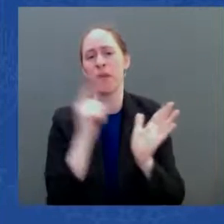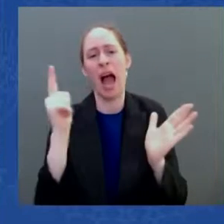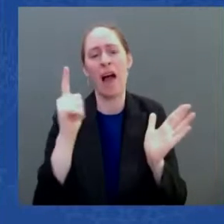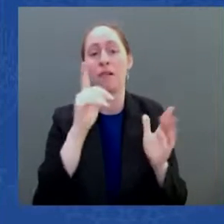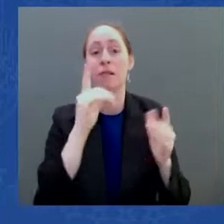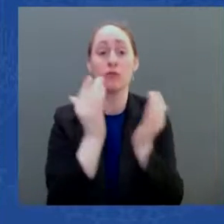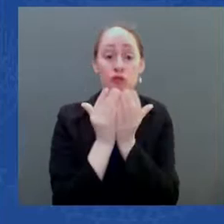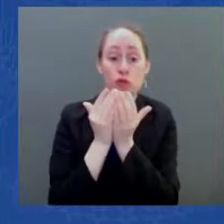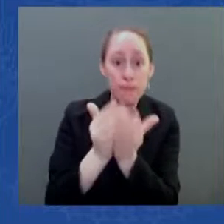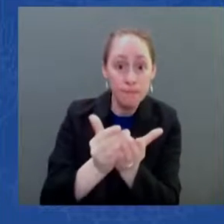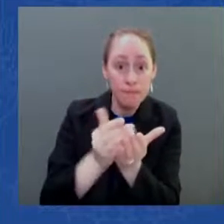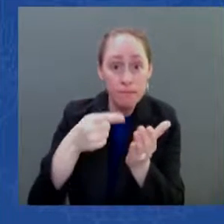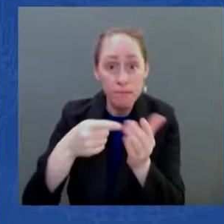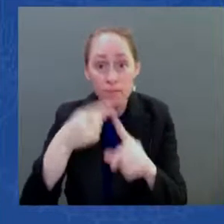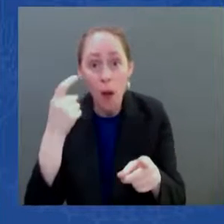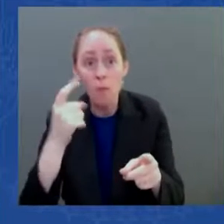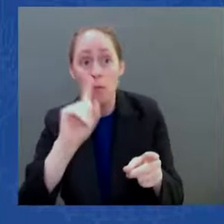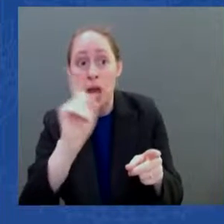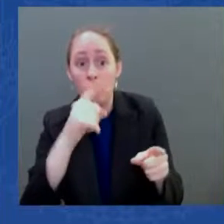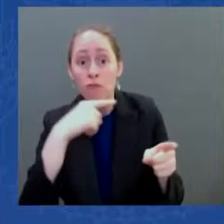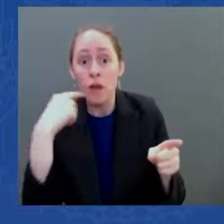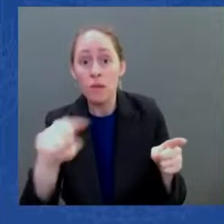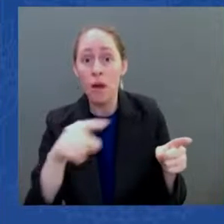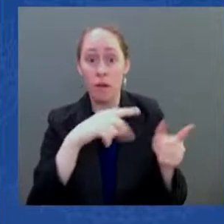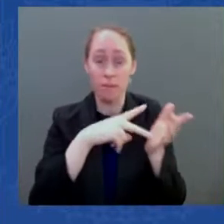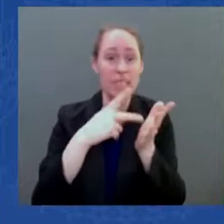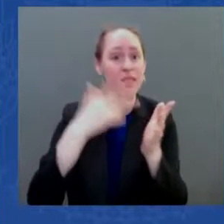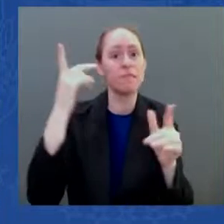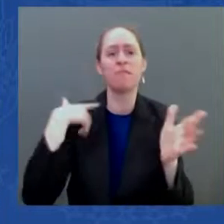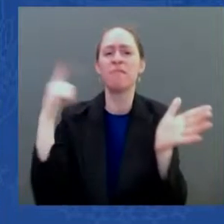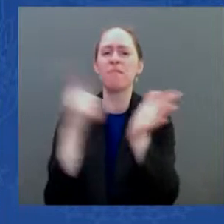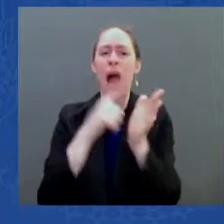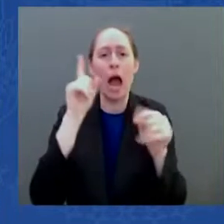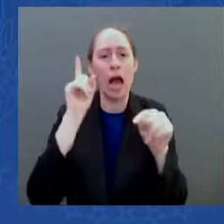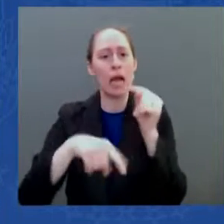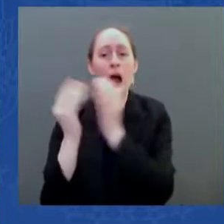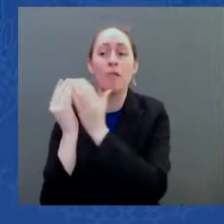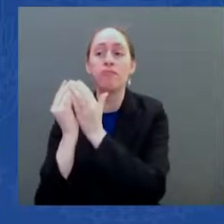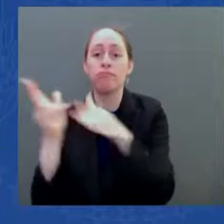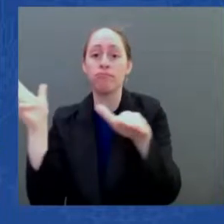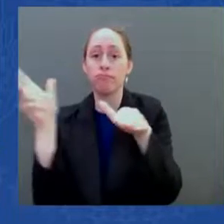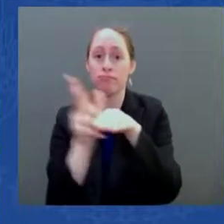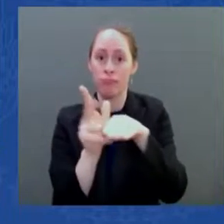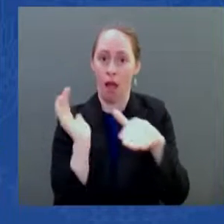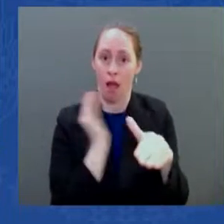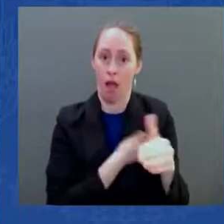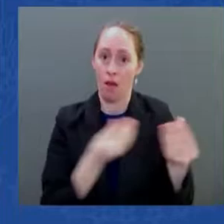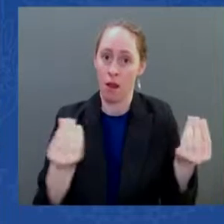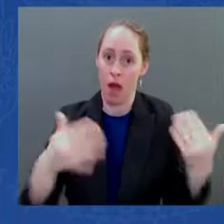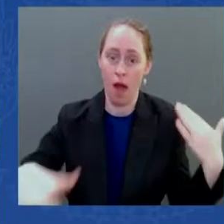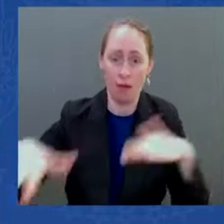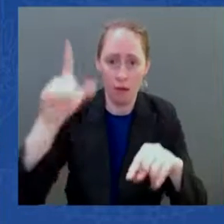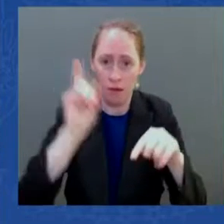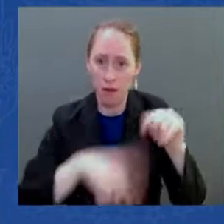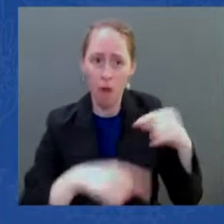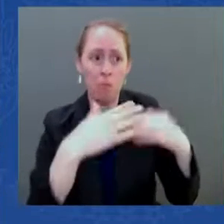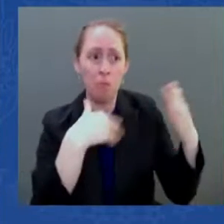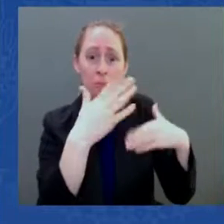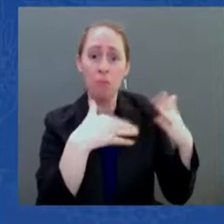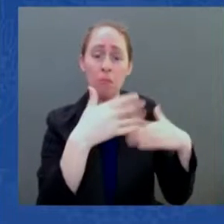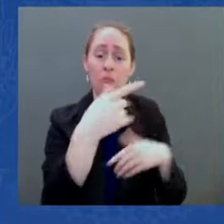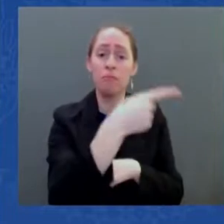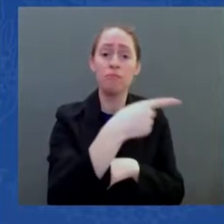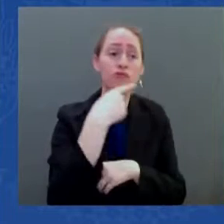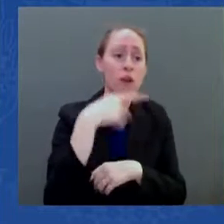means no ship that sails under the Russian flag or that is owned or operated by a Russian interest will be allowed to dock